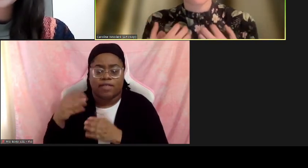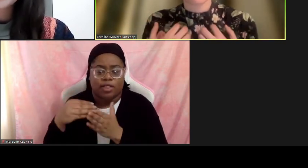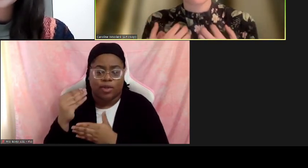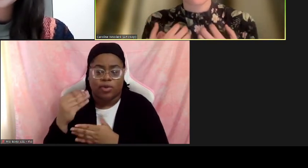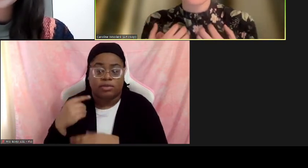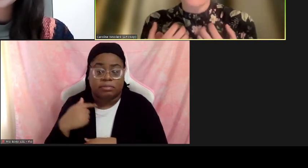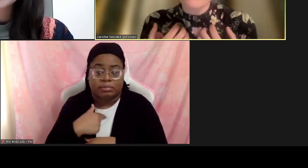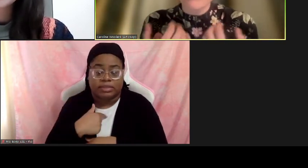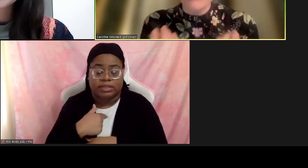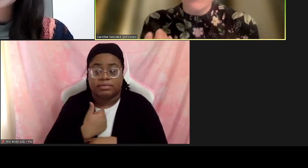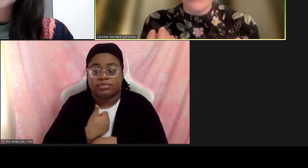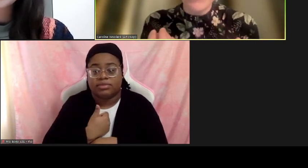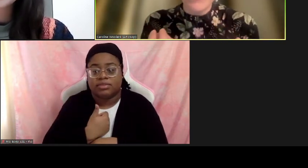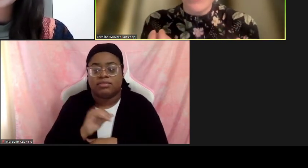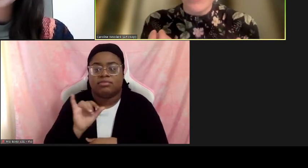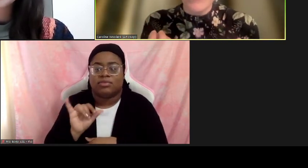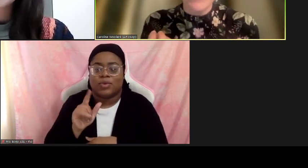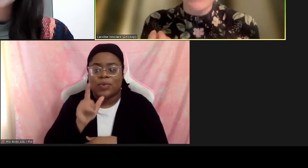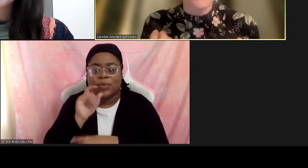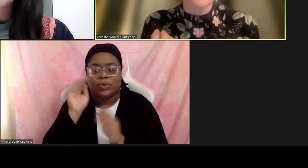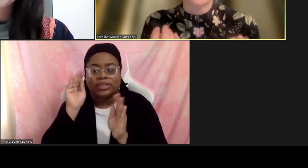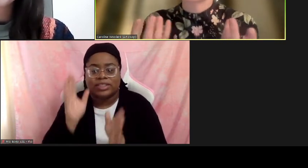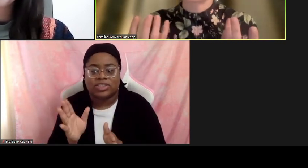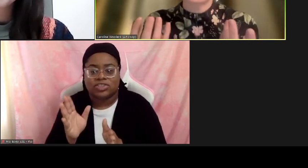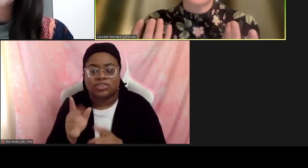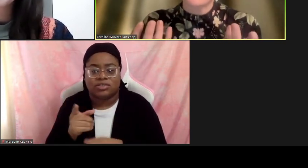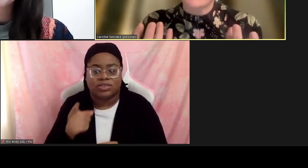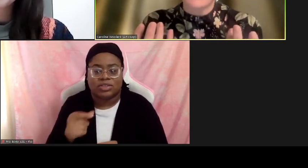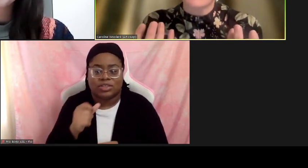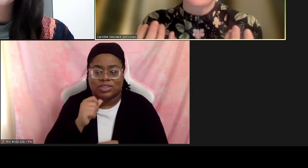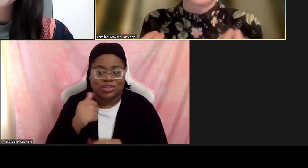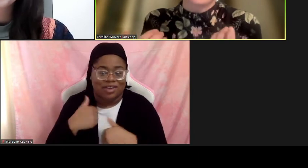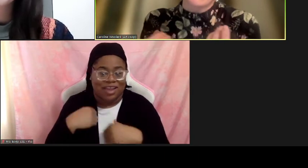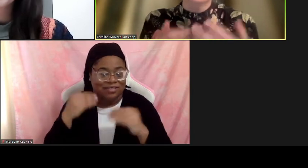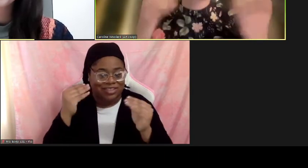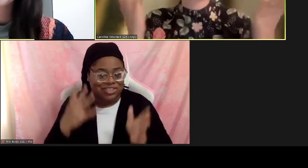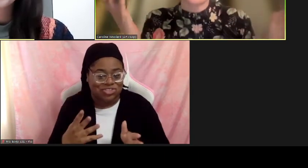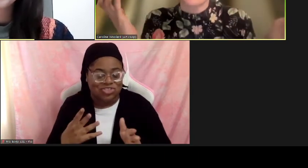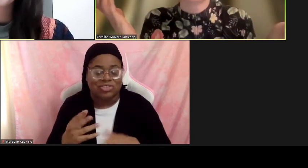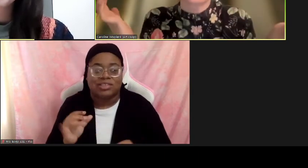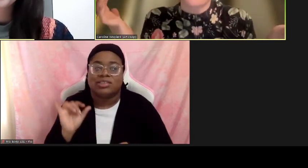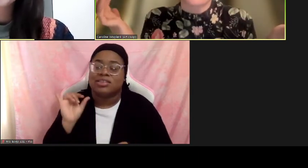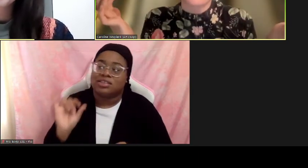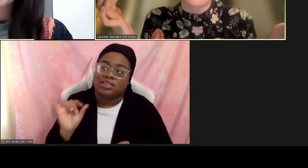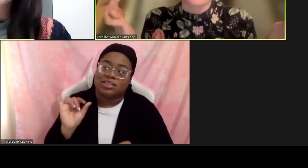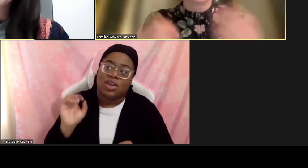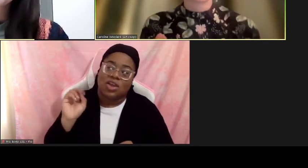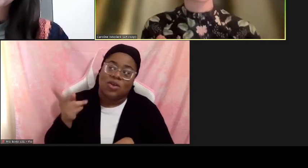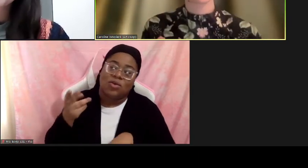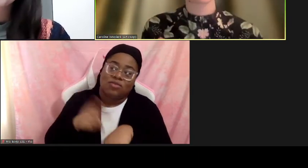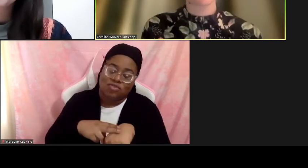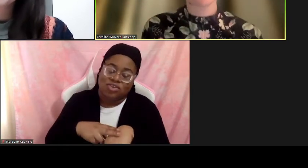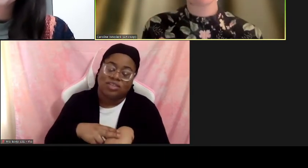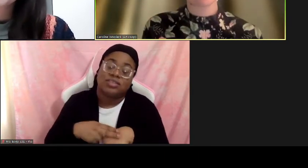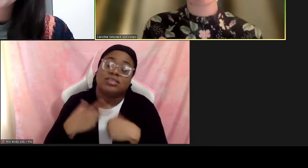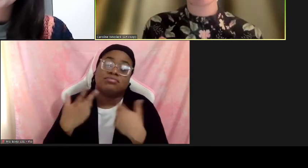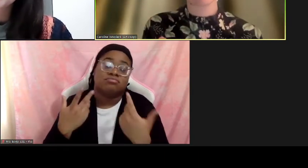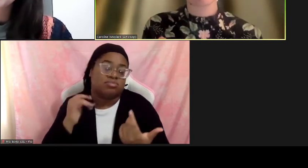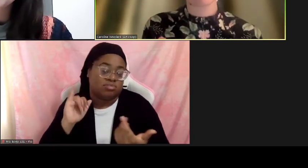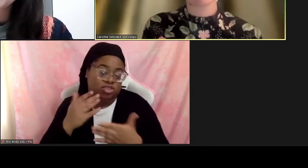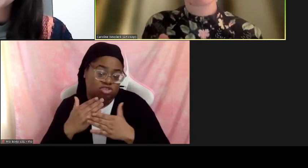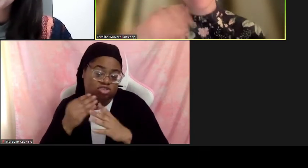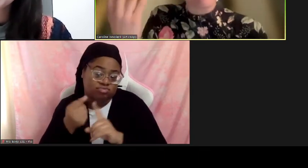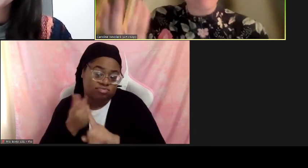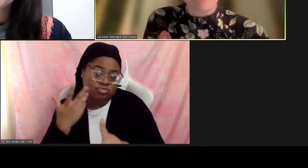myself included, said, so who are the teachers? And you said, we don't have teachers. And it's like, of course. Can you share